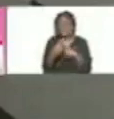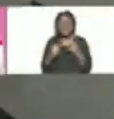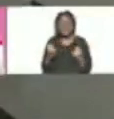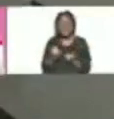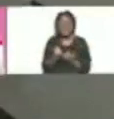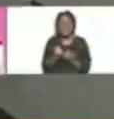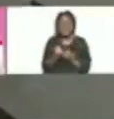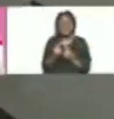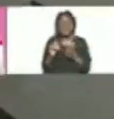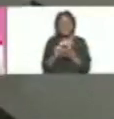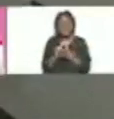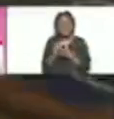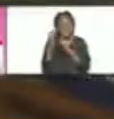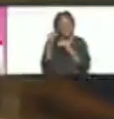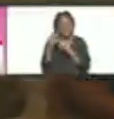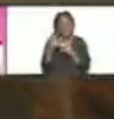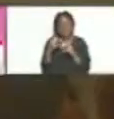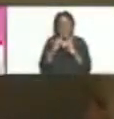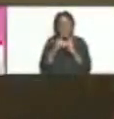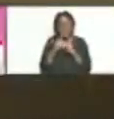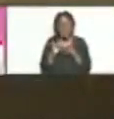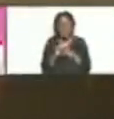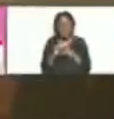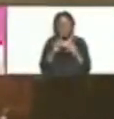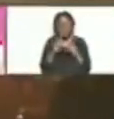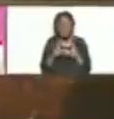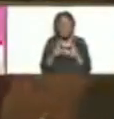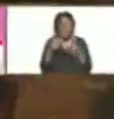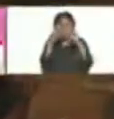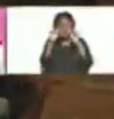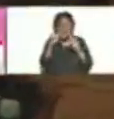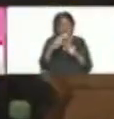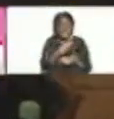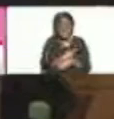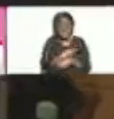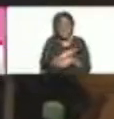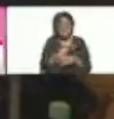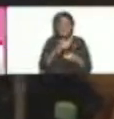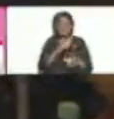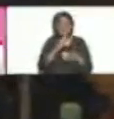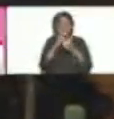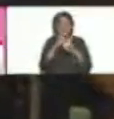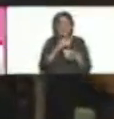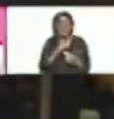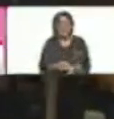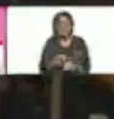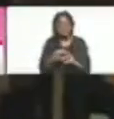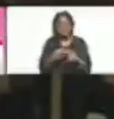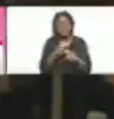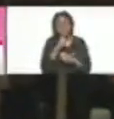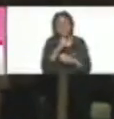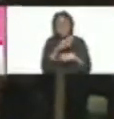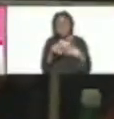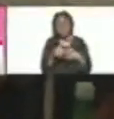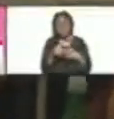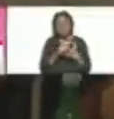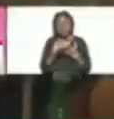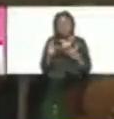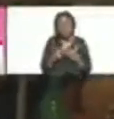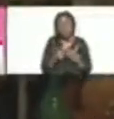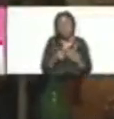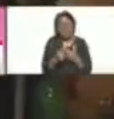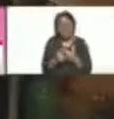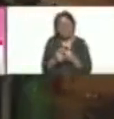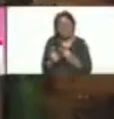looking to answer that question. Meantime, President Hodder has committed to ensuring that all programs offered align with